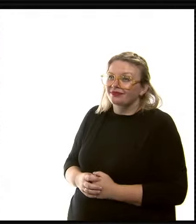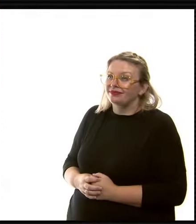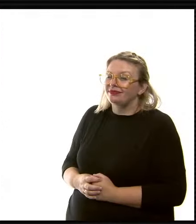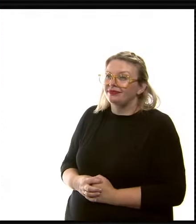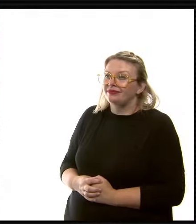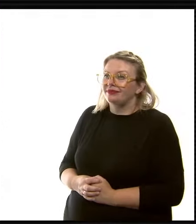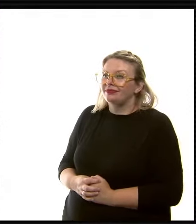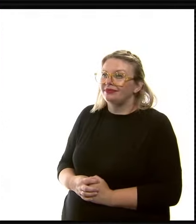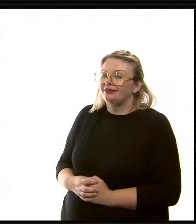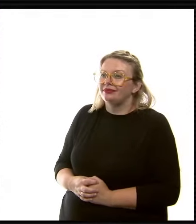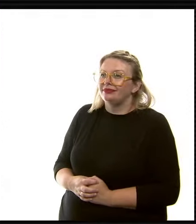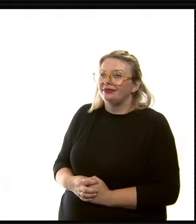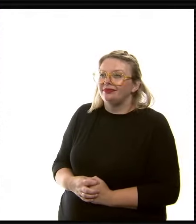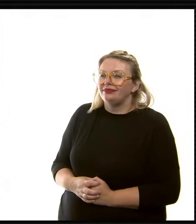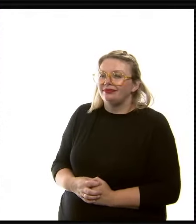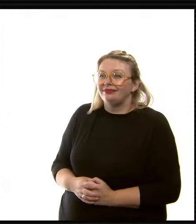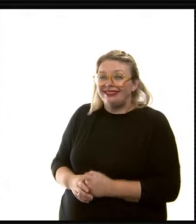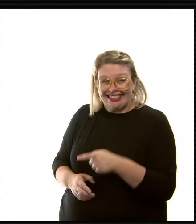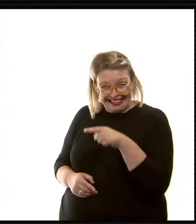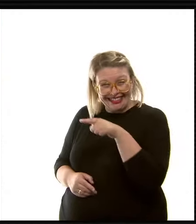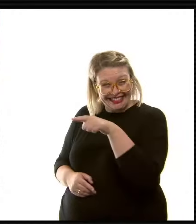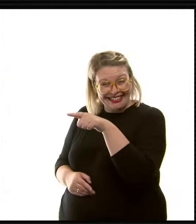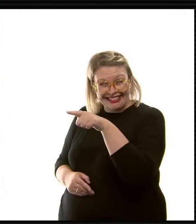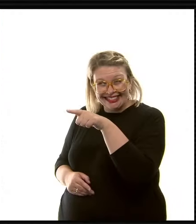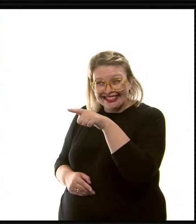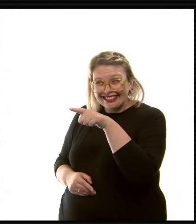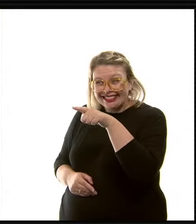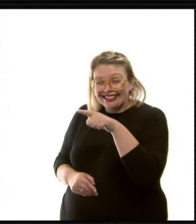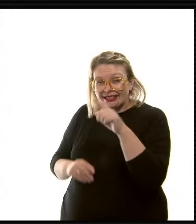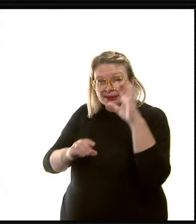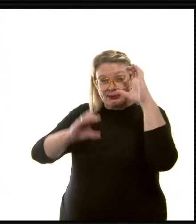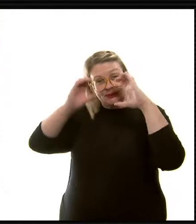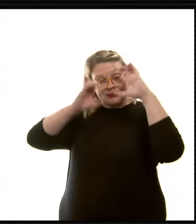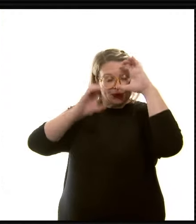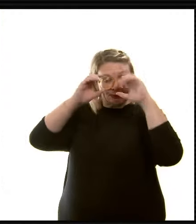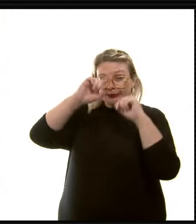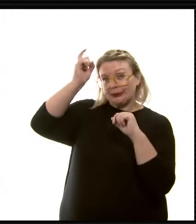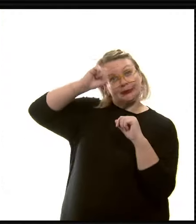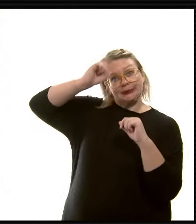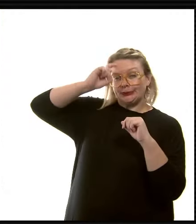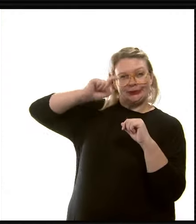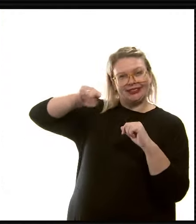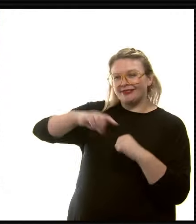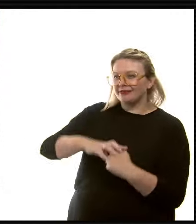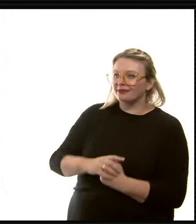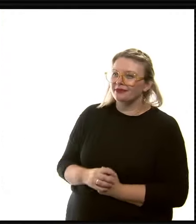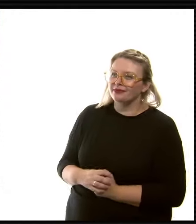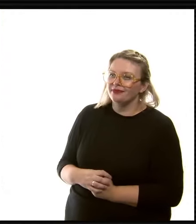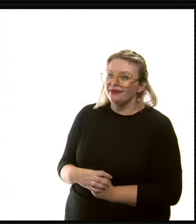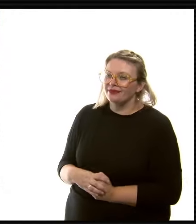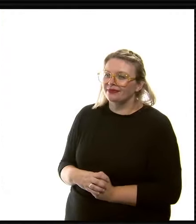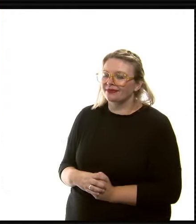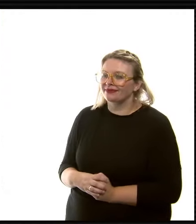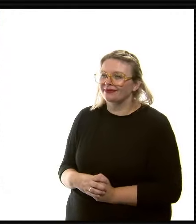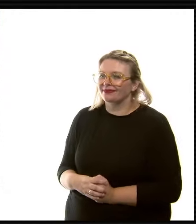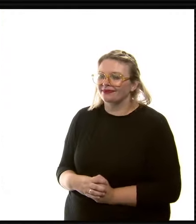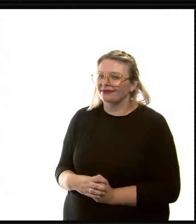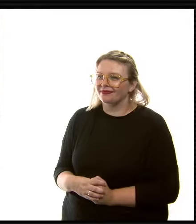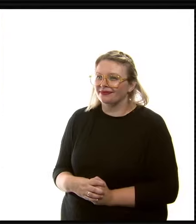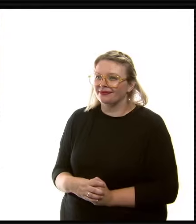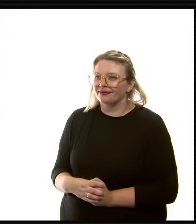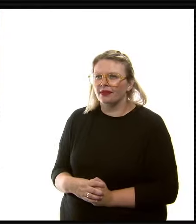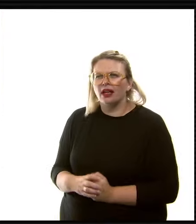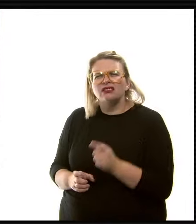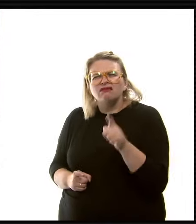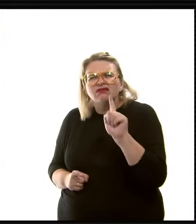old Mindstorm, which can greet you with its little hat. That's very good. Yeah. And what you got